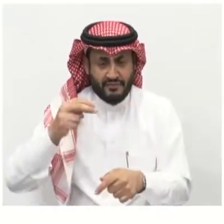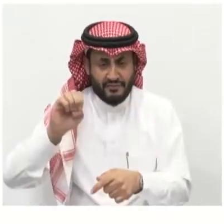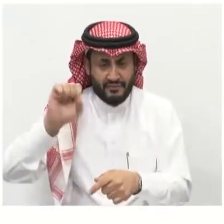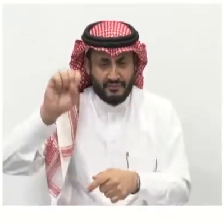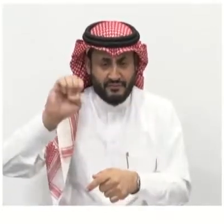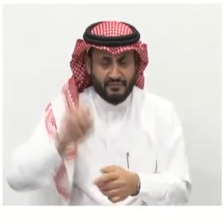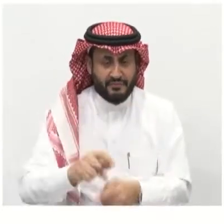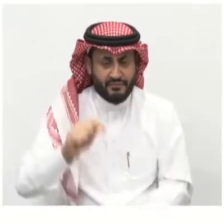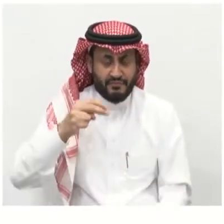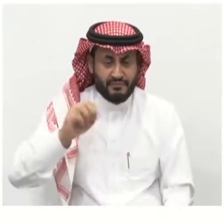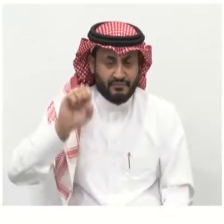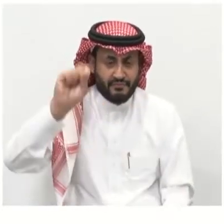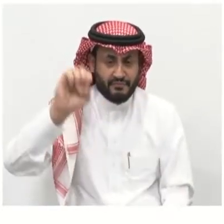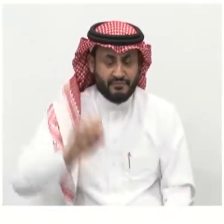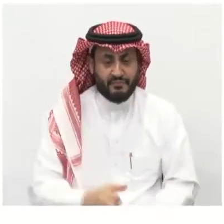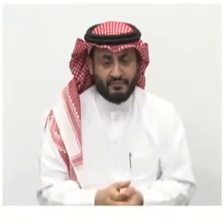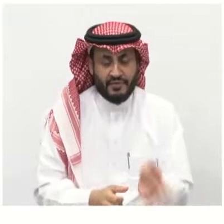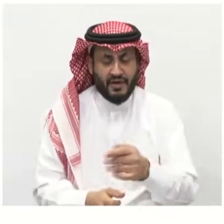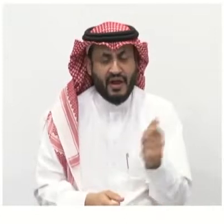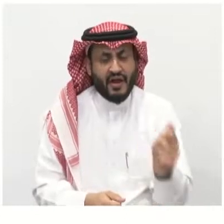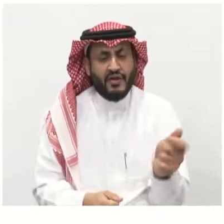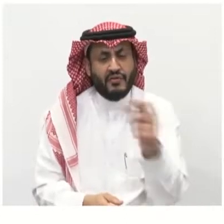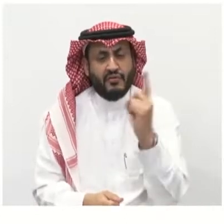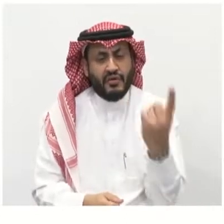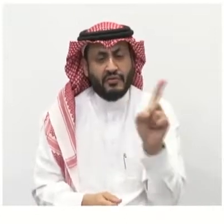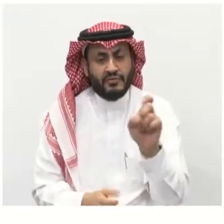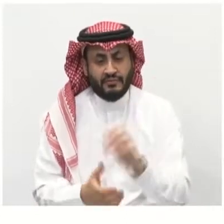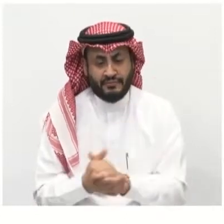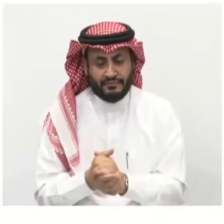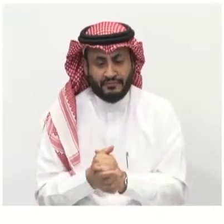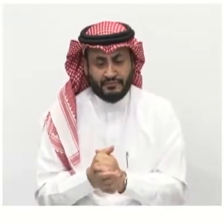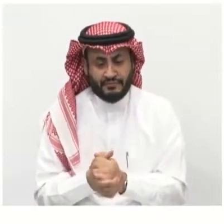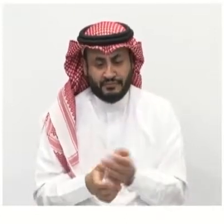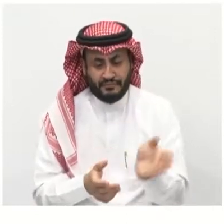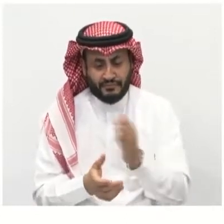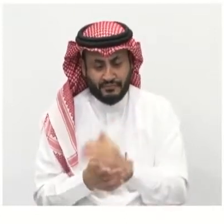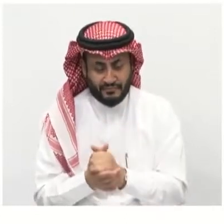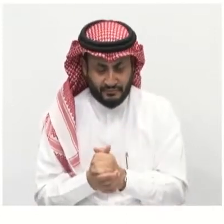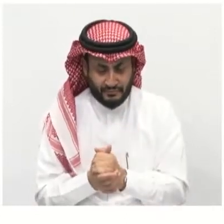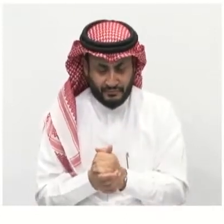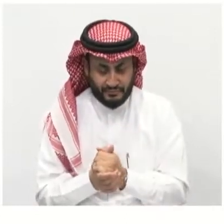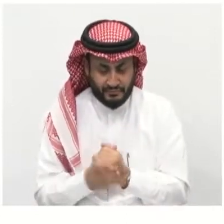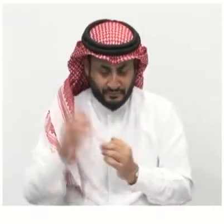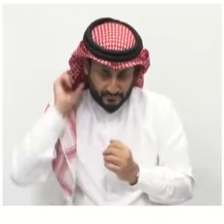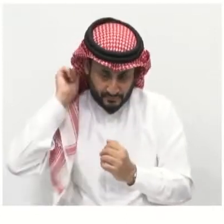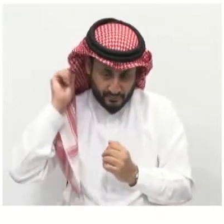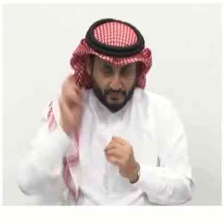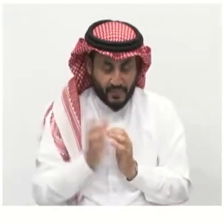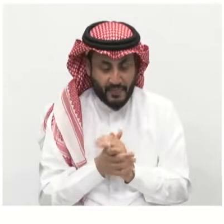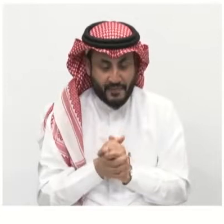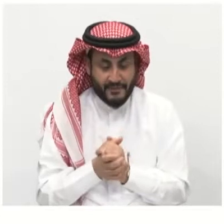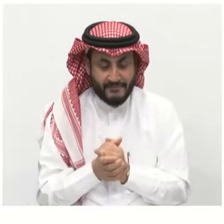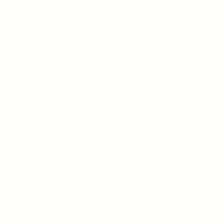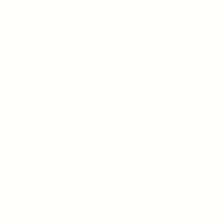those. We will use assigned words and numbers 1 to 100. We will write guided answers to written questions. We